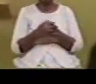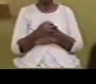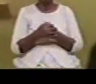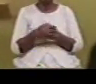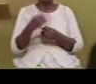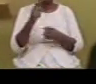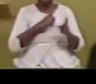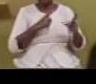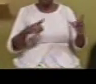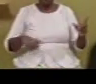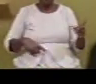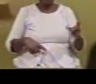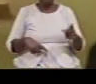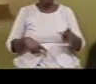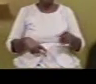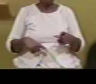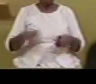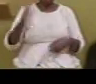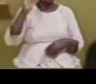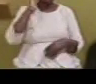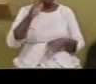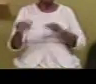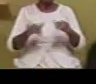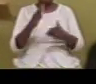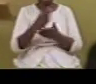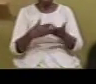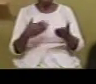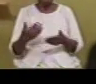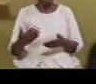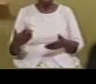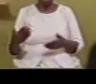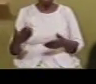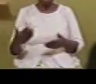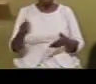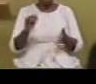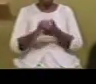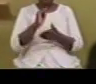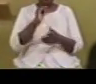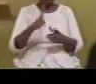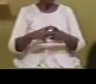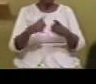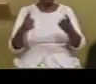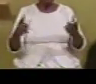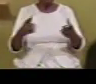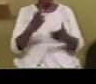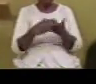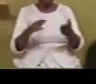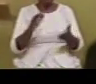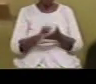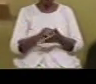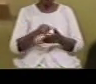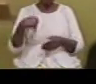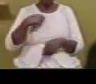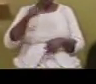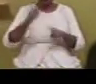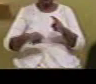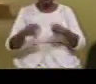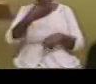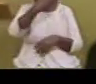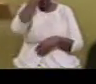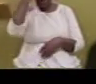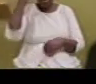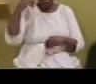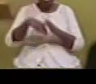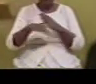The Lord will do something unusual, unforgettable in our every life to bring